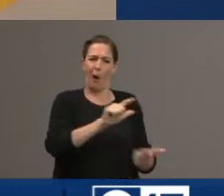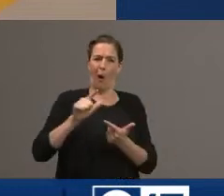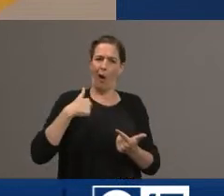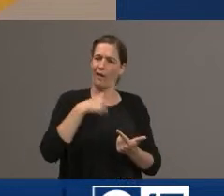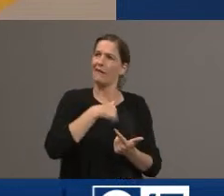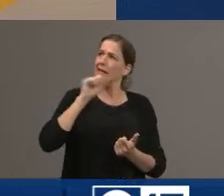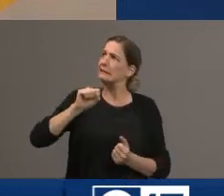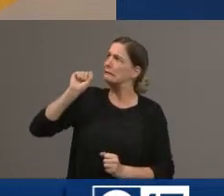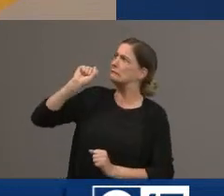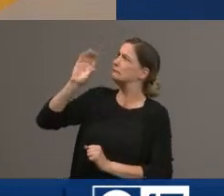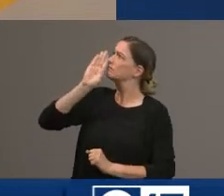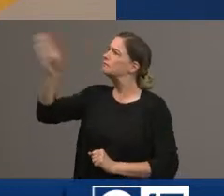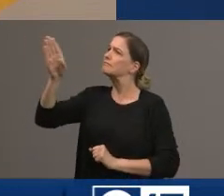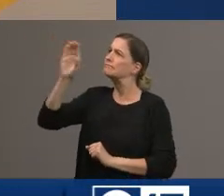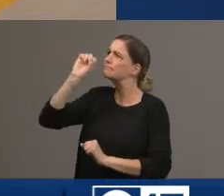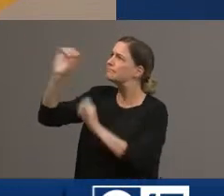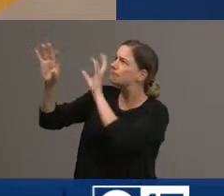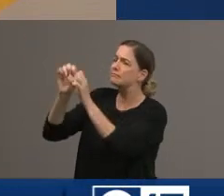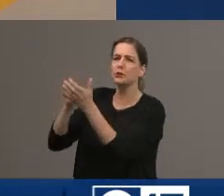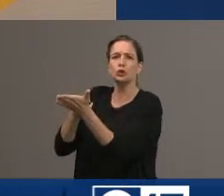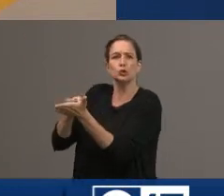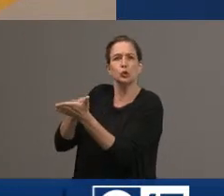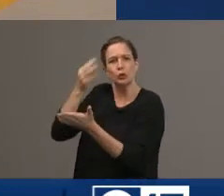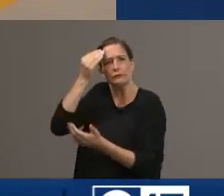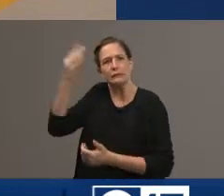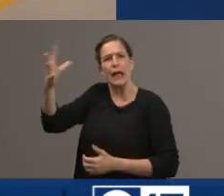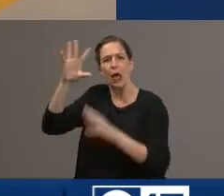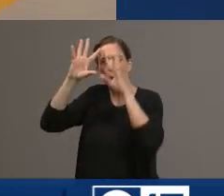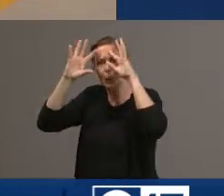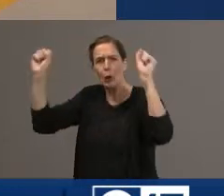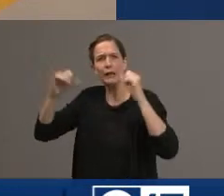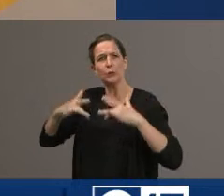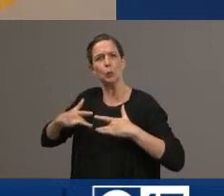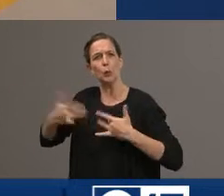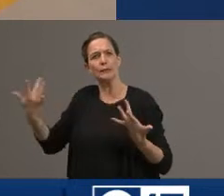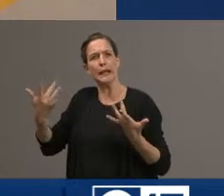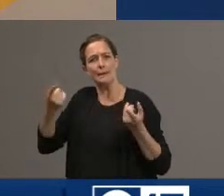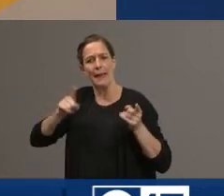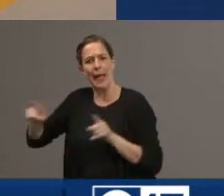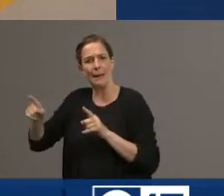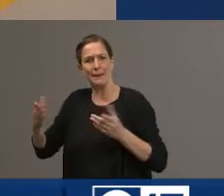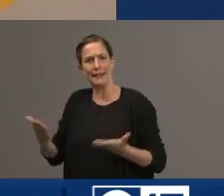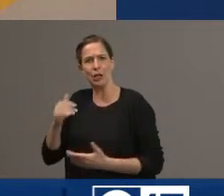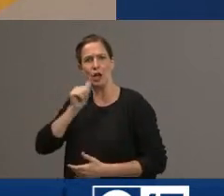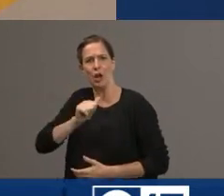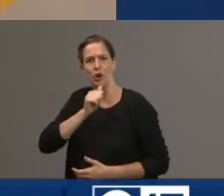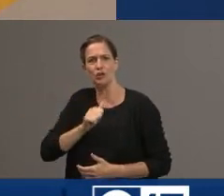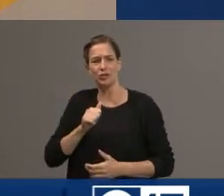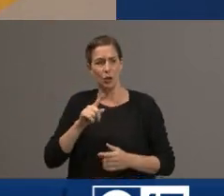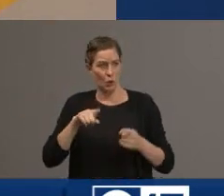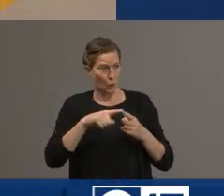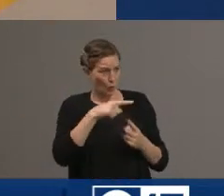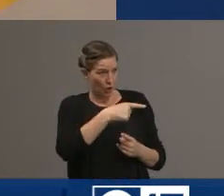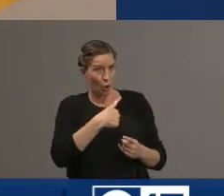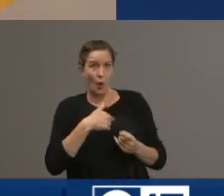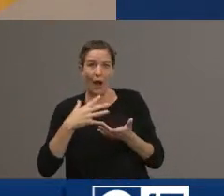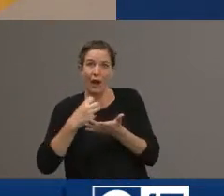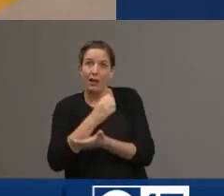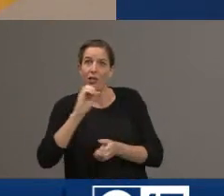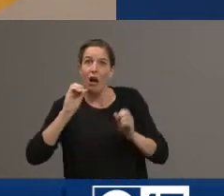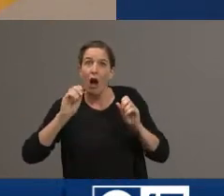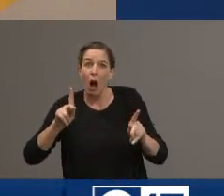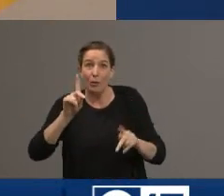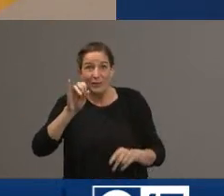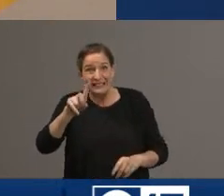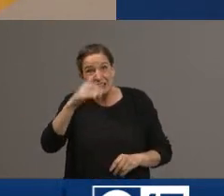what's happening here, what was happening outside. When you had that chance, did you tell him that the mortality rate is not going down in this state? And did you